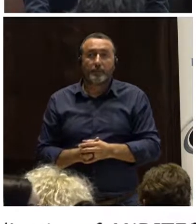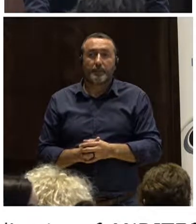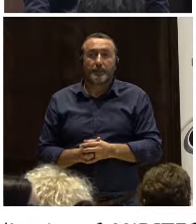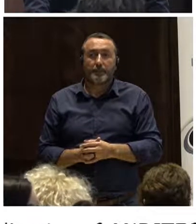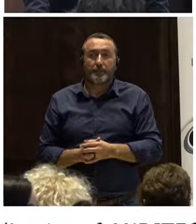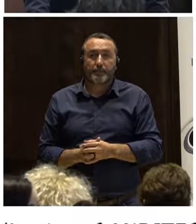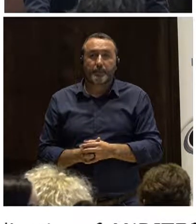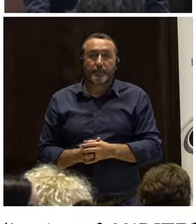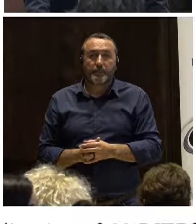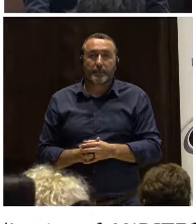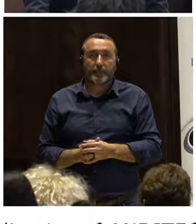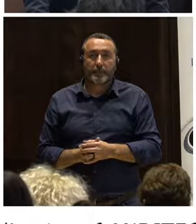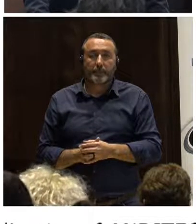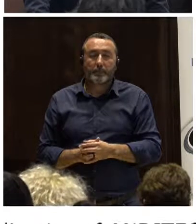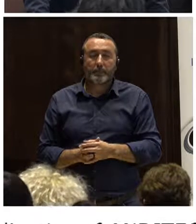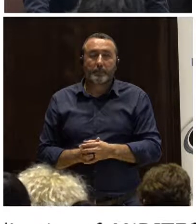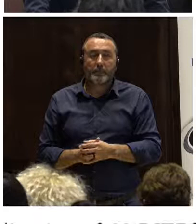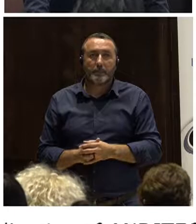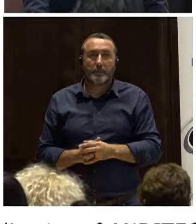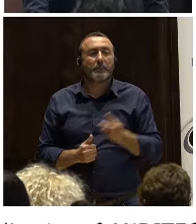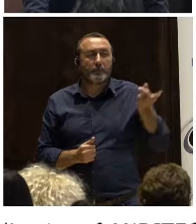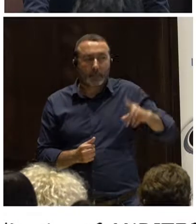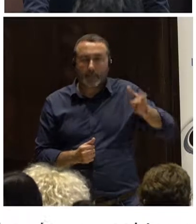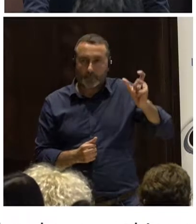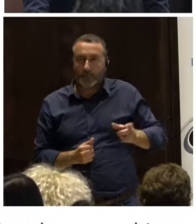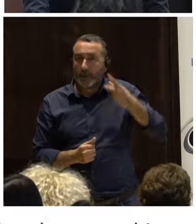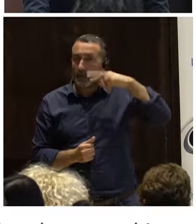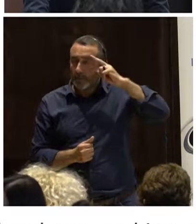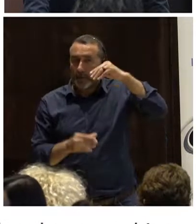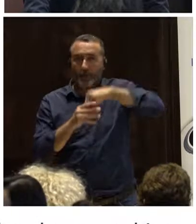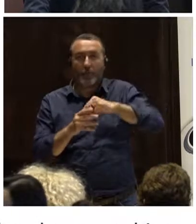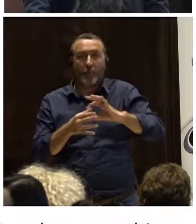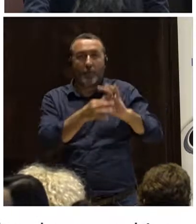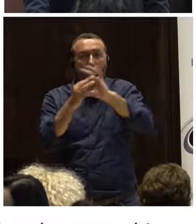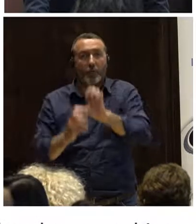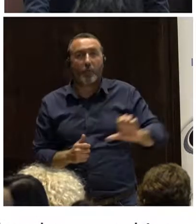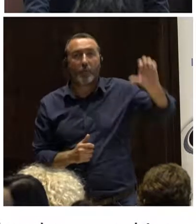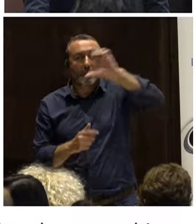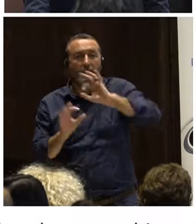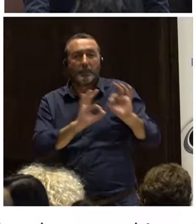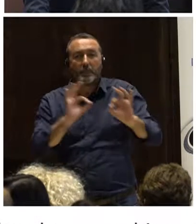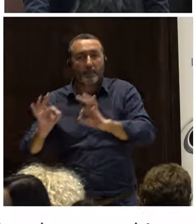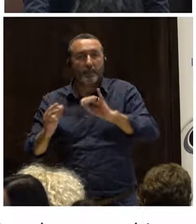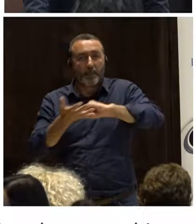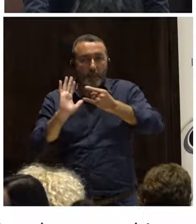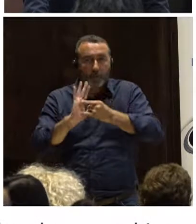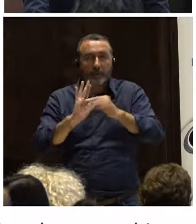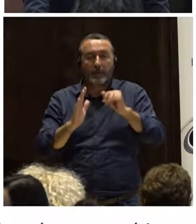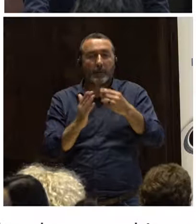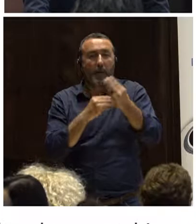expert for the European community, planning projects and calls and so on.